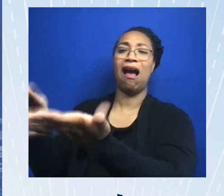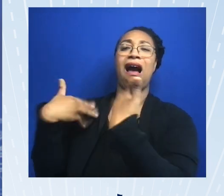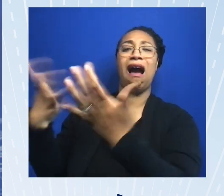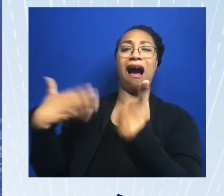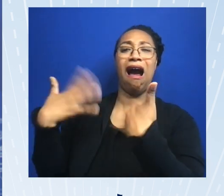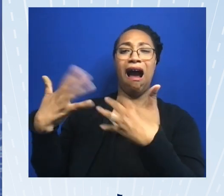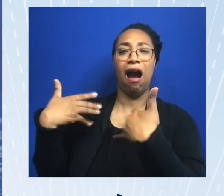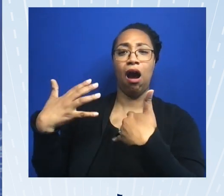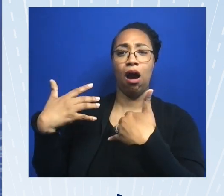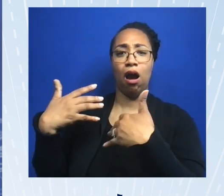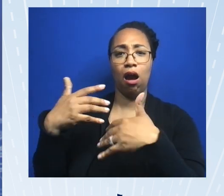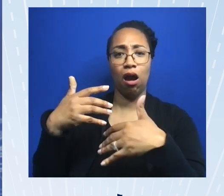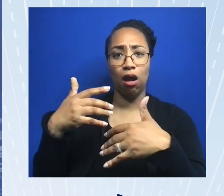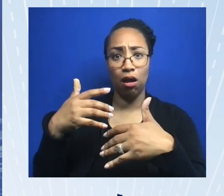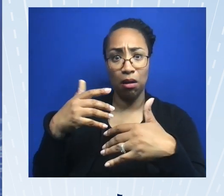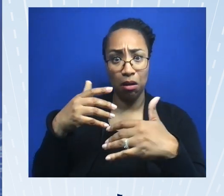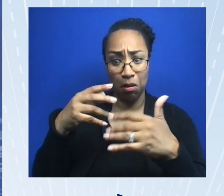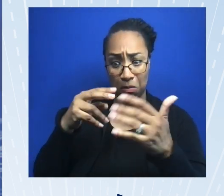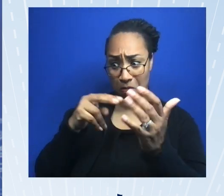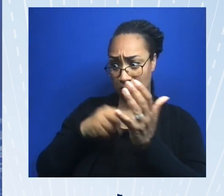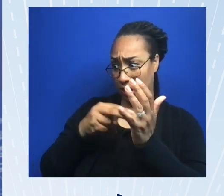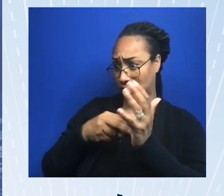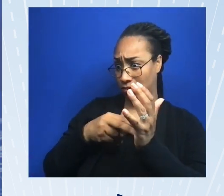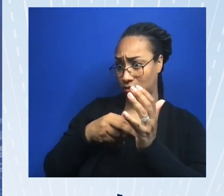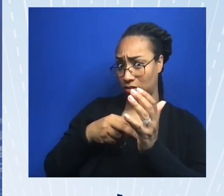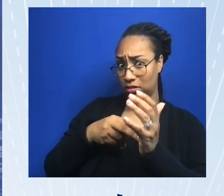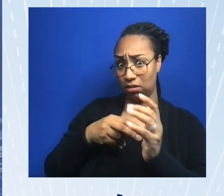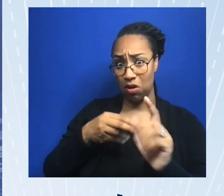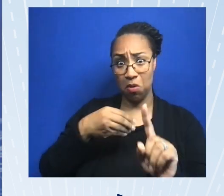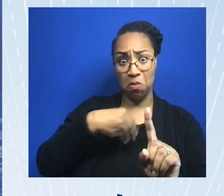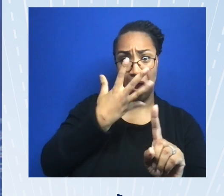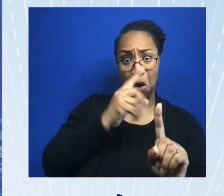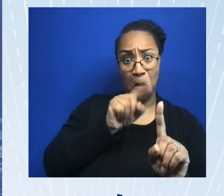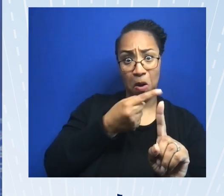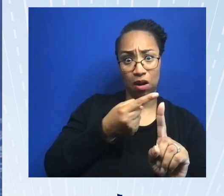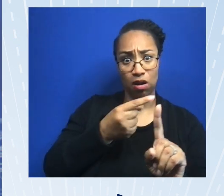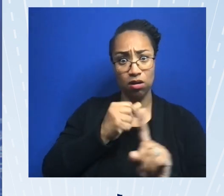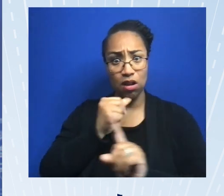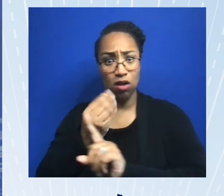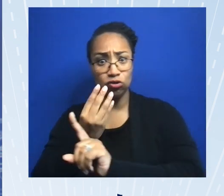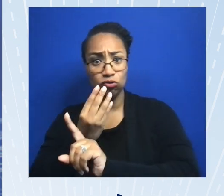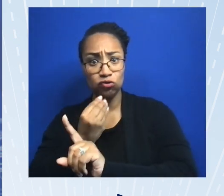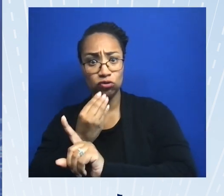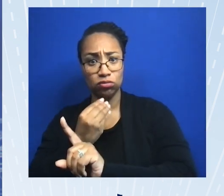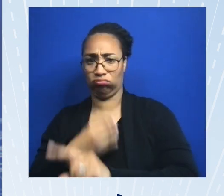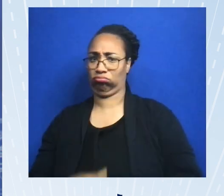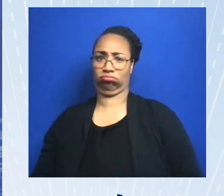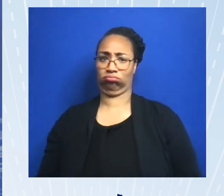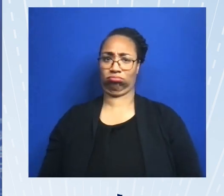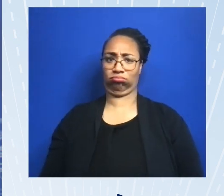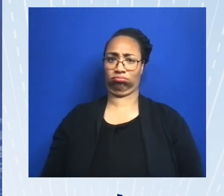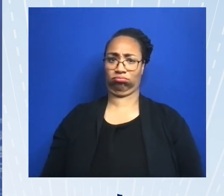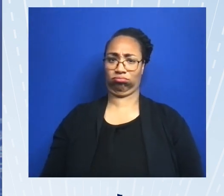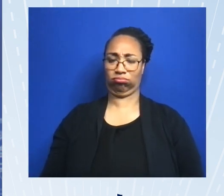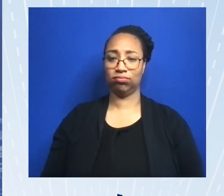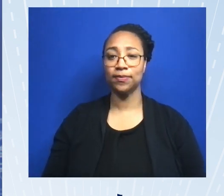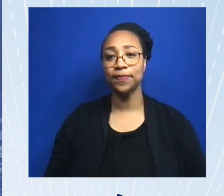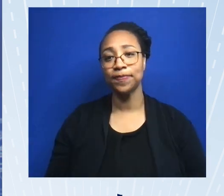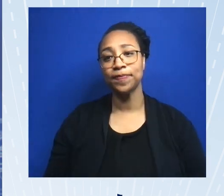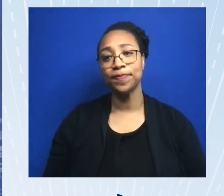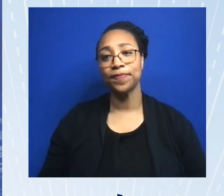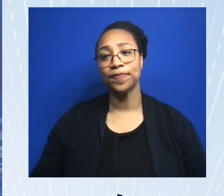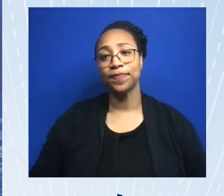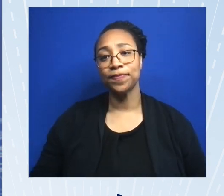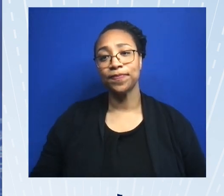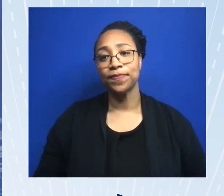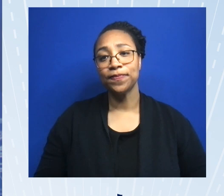then. Today is very different. This plan, unveiled in this location, with input